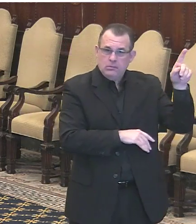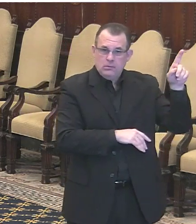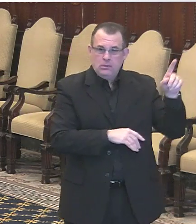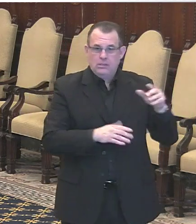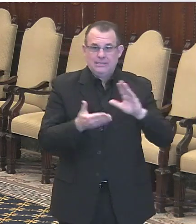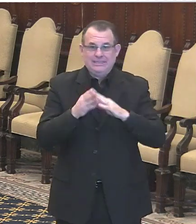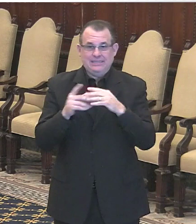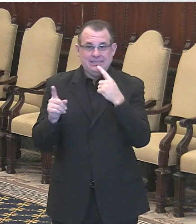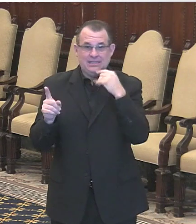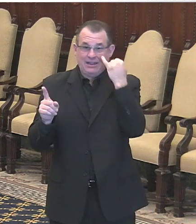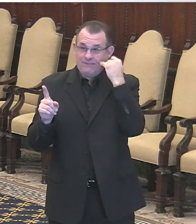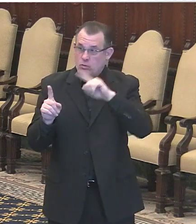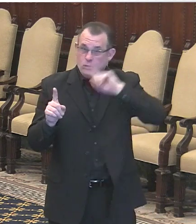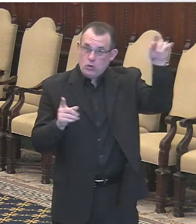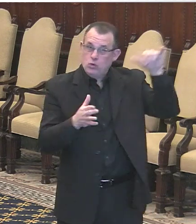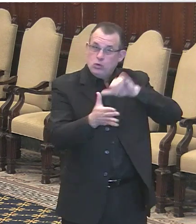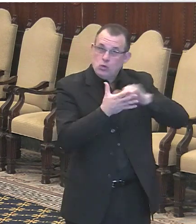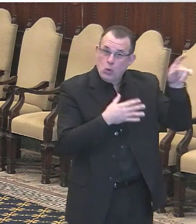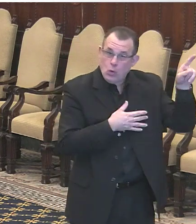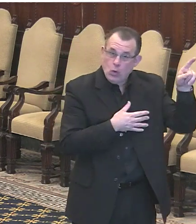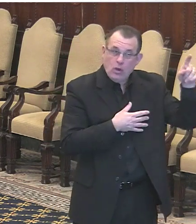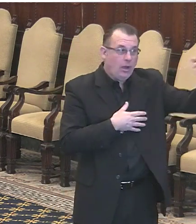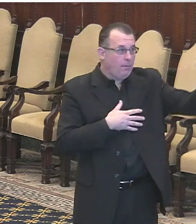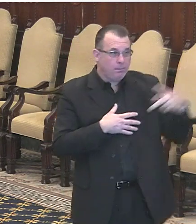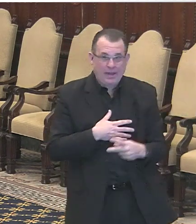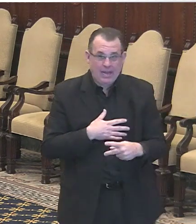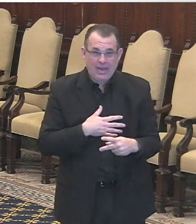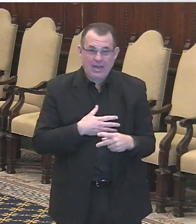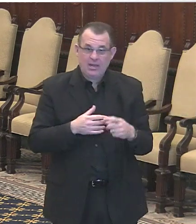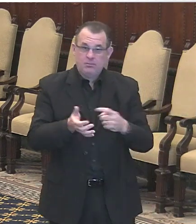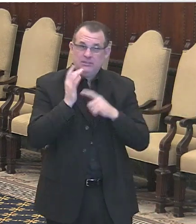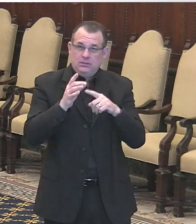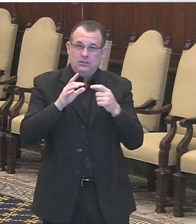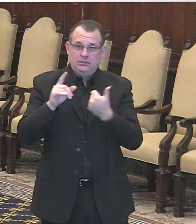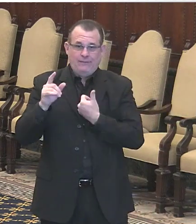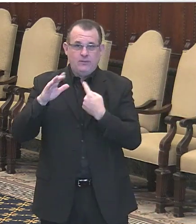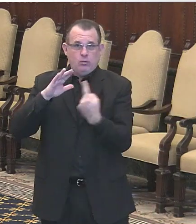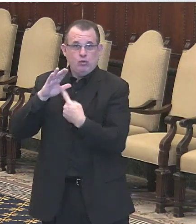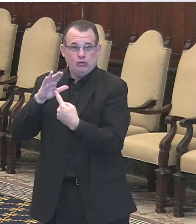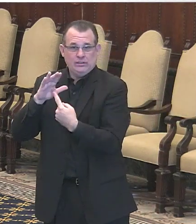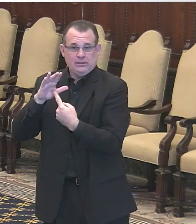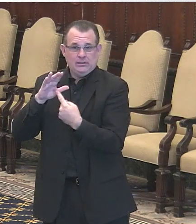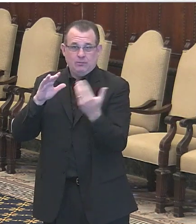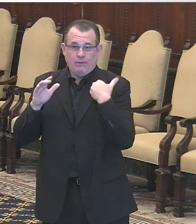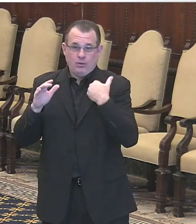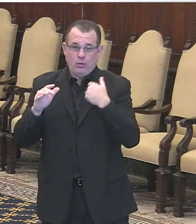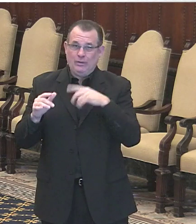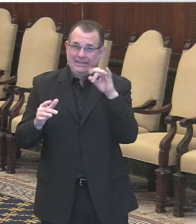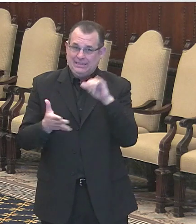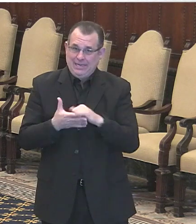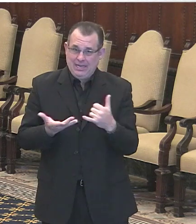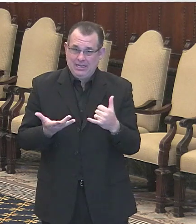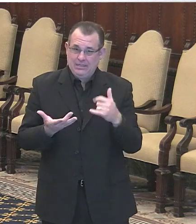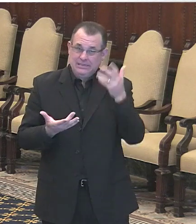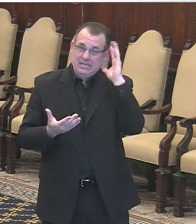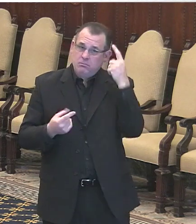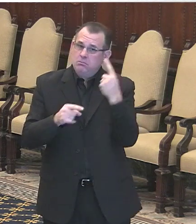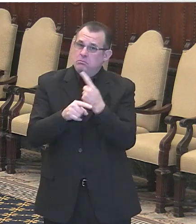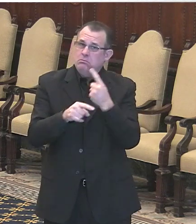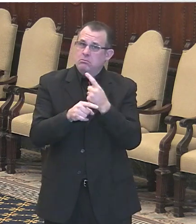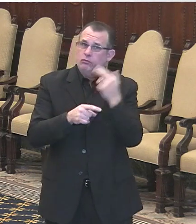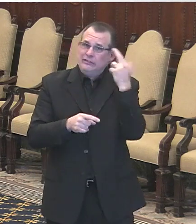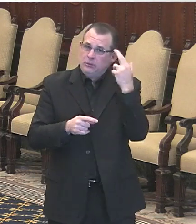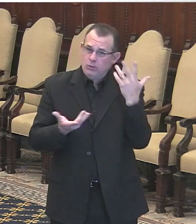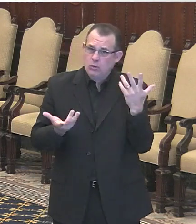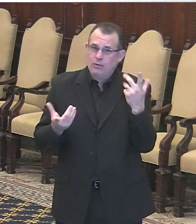coming into Philly, we need you to self-quarantine. And so I think that's a reasonable request that if you're leaving